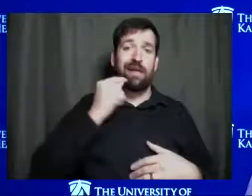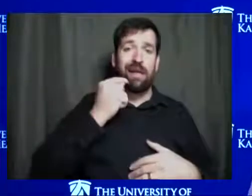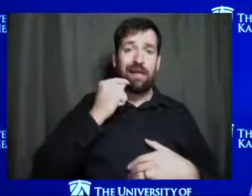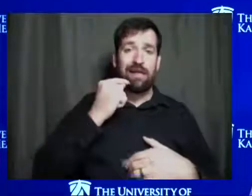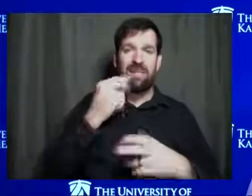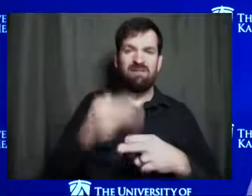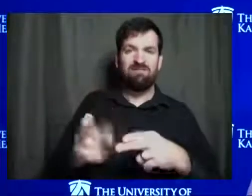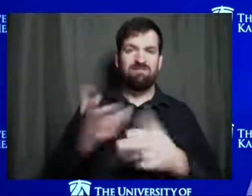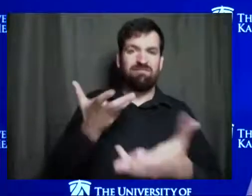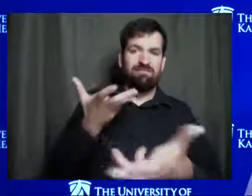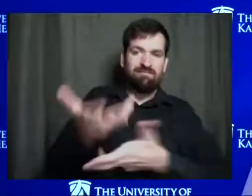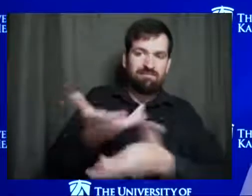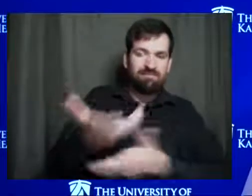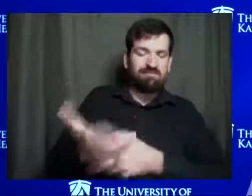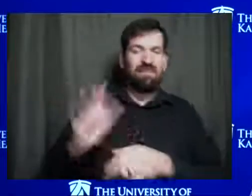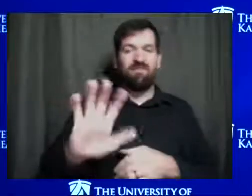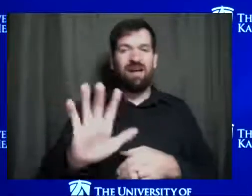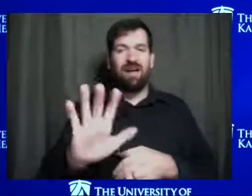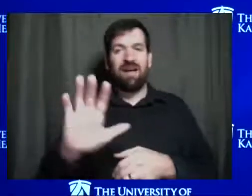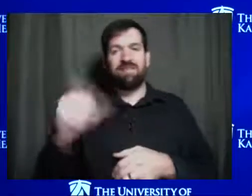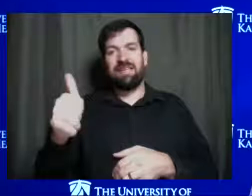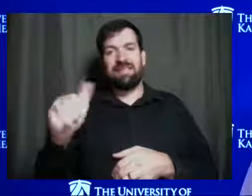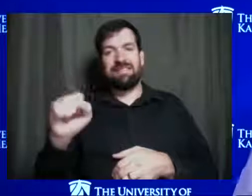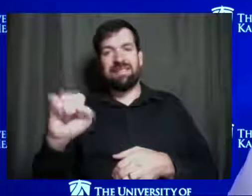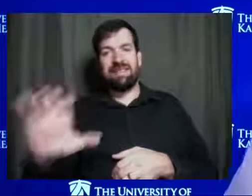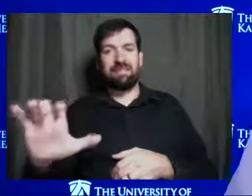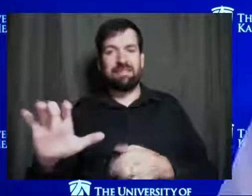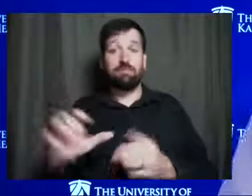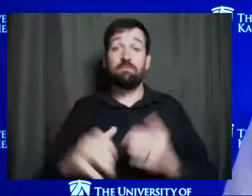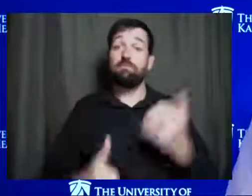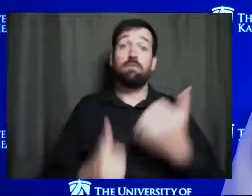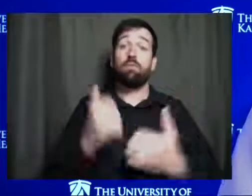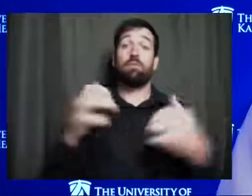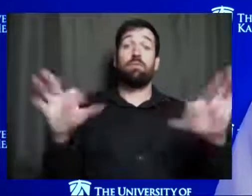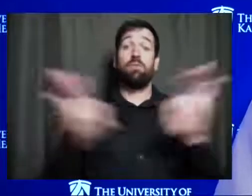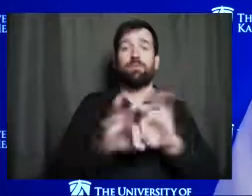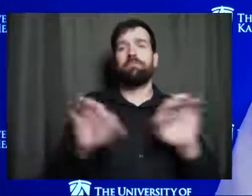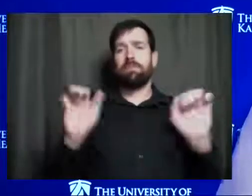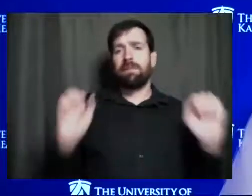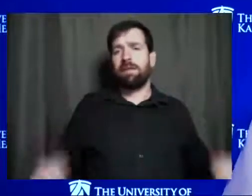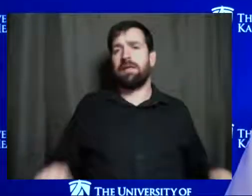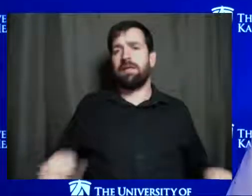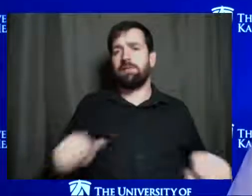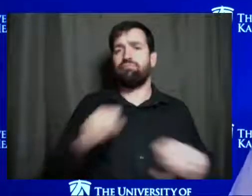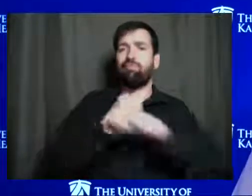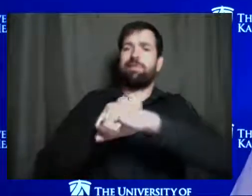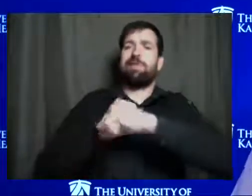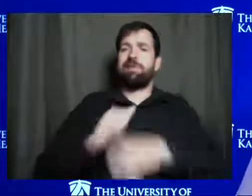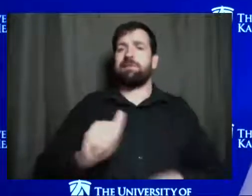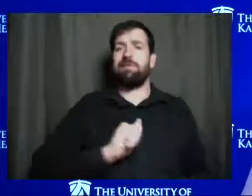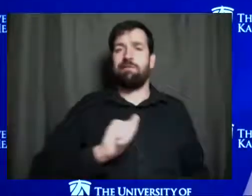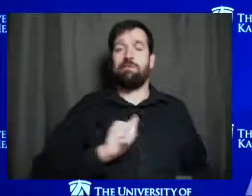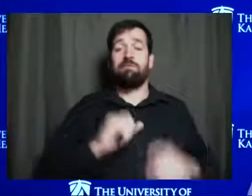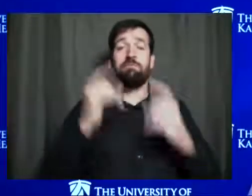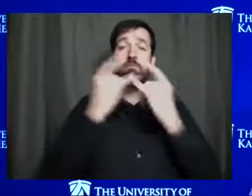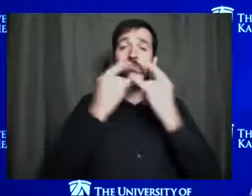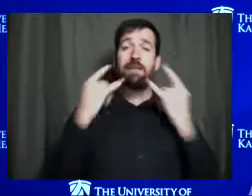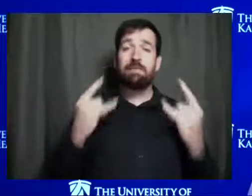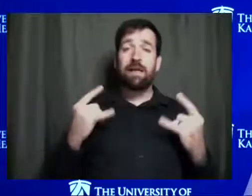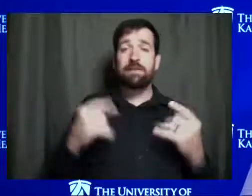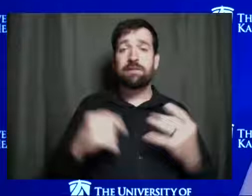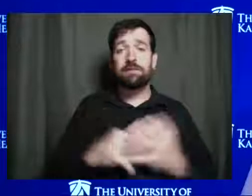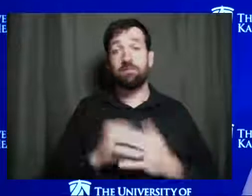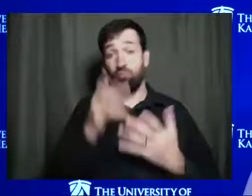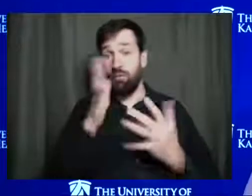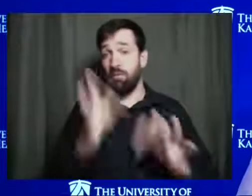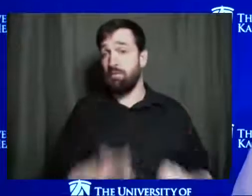probably 5 or 10 seconds or less. The important thing is you can still protect yourself. Certainly face mask is going to be very